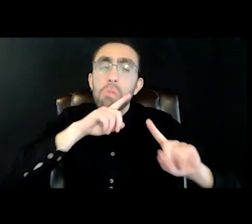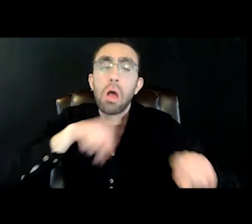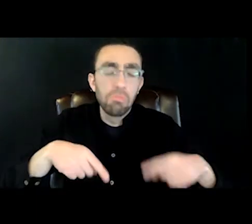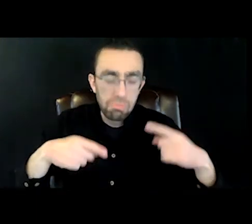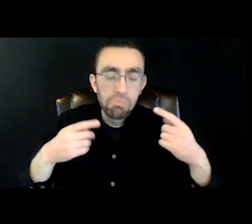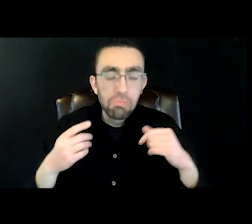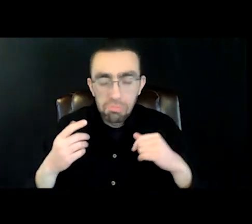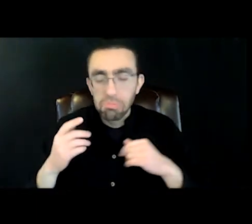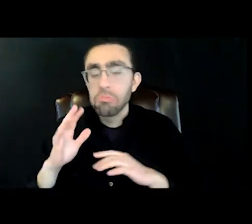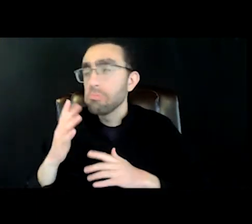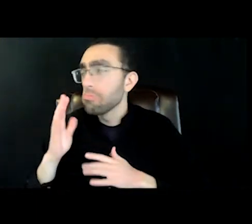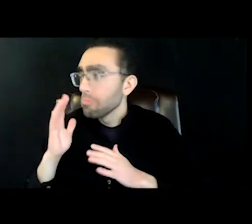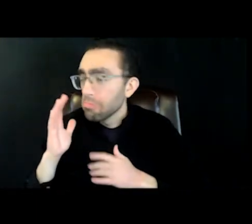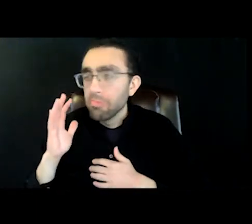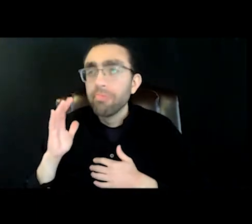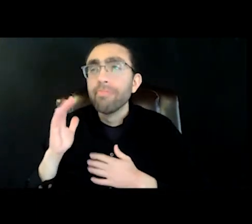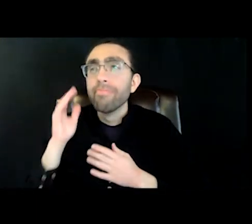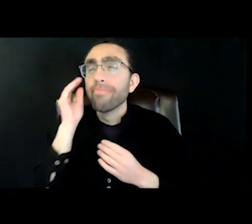that